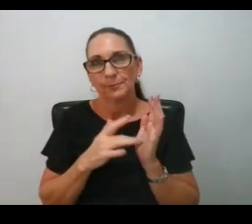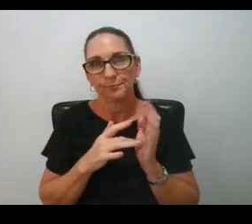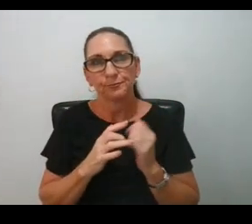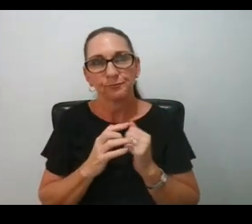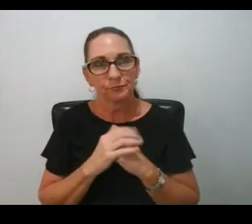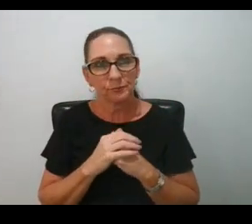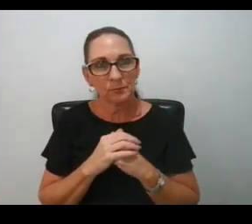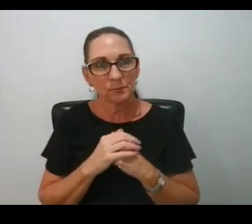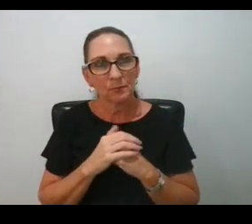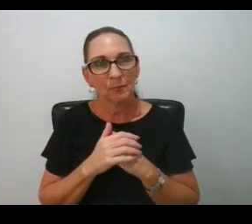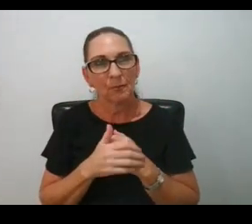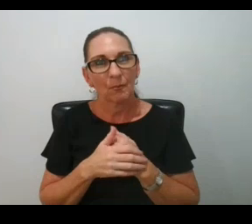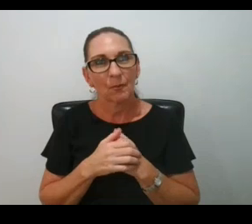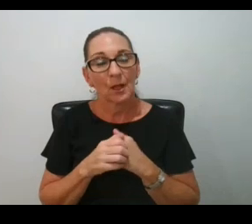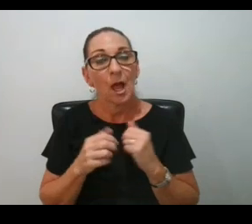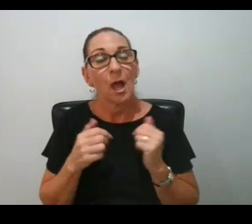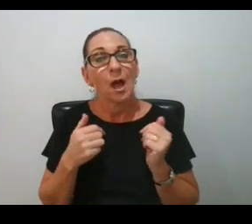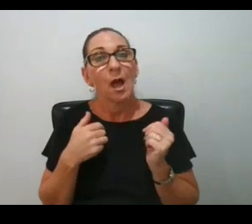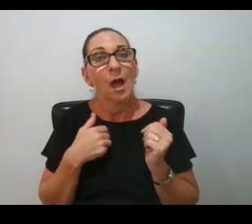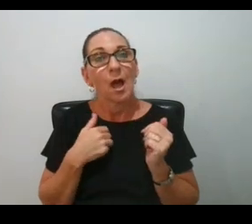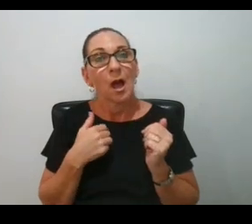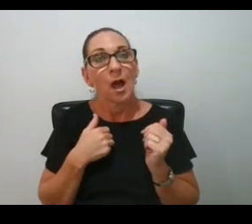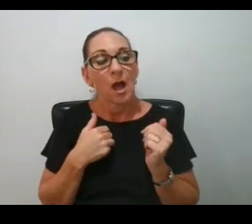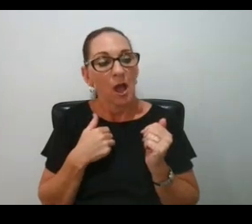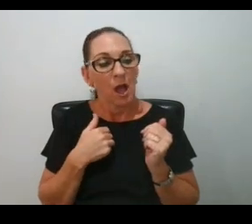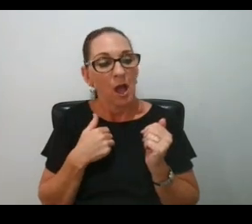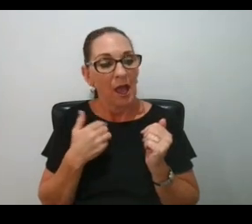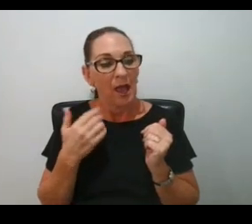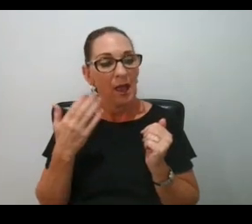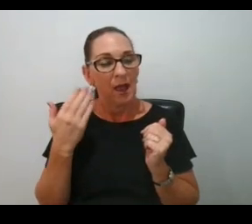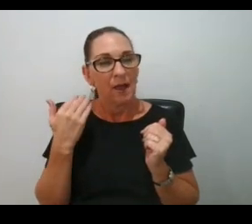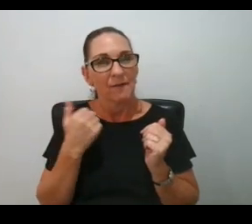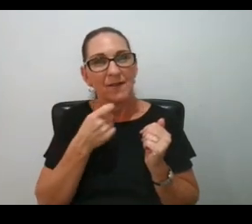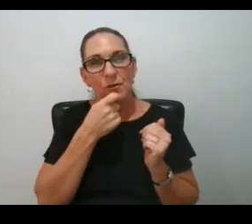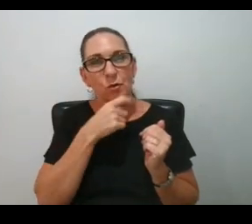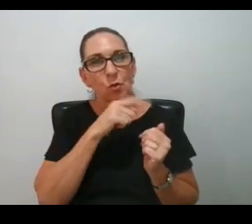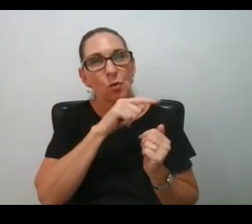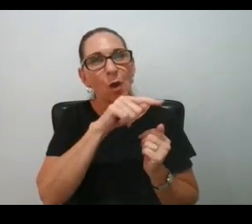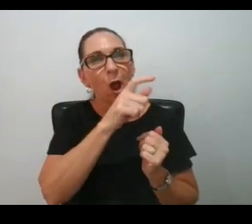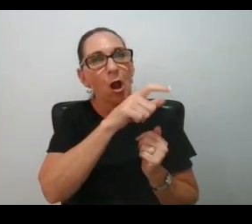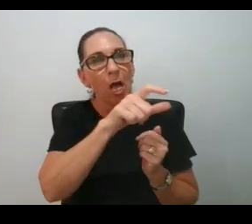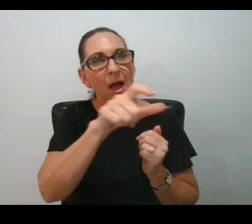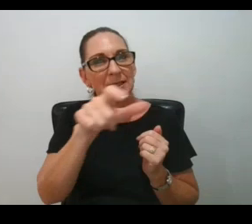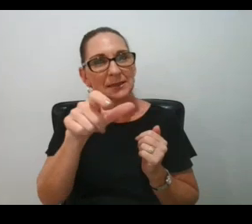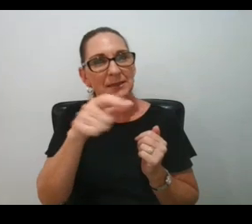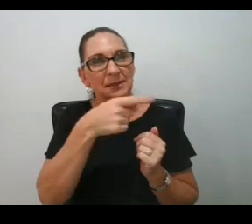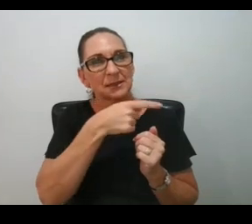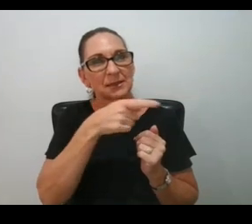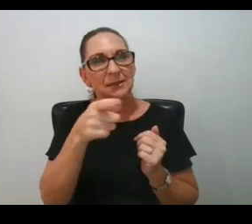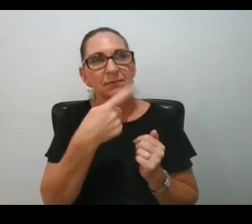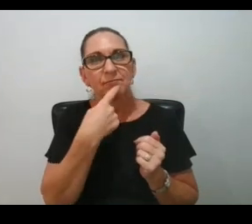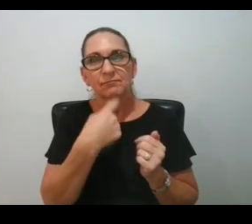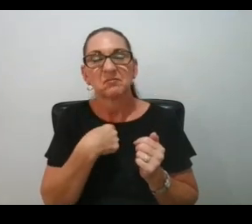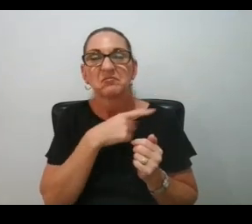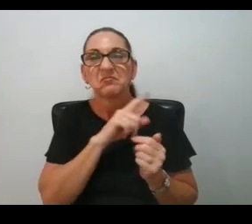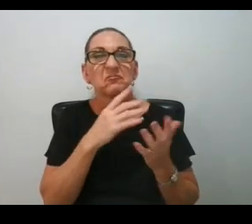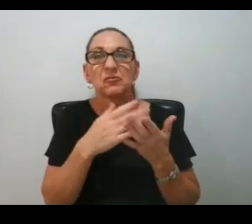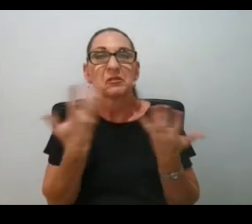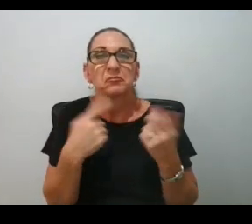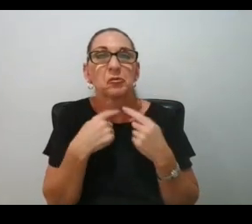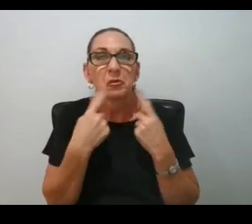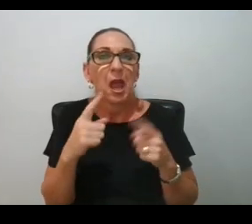I would just caution, because I've had a number of clients over the years who have said, I don't care about my